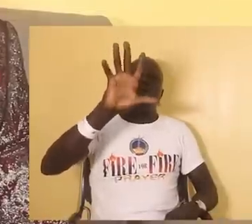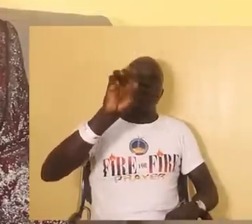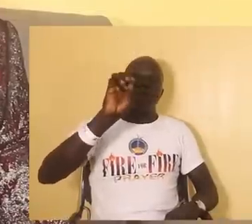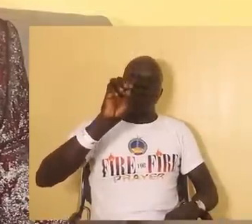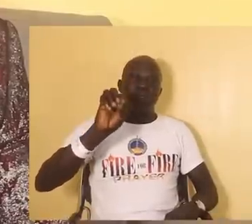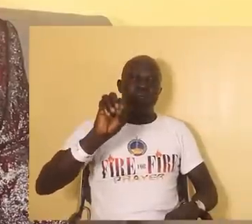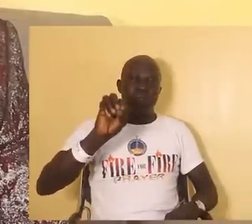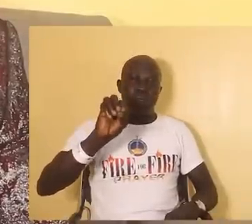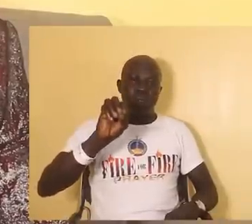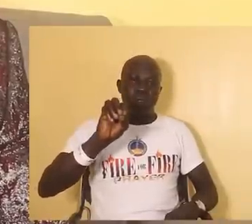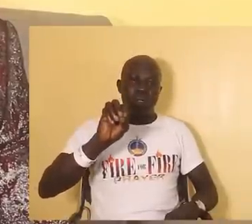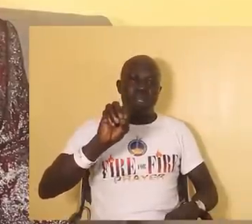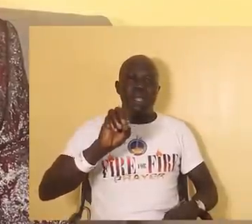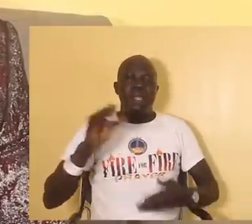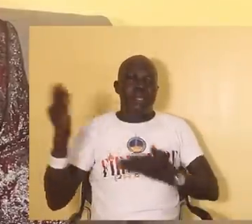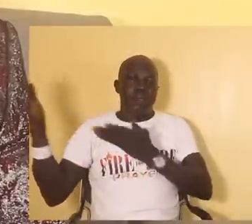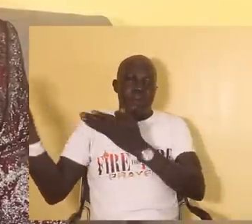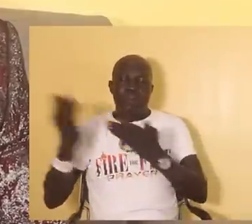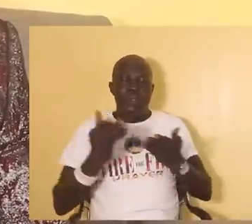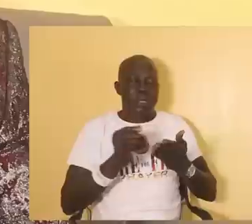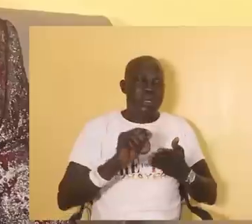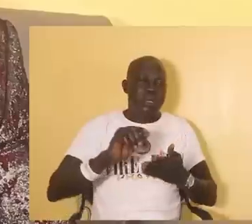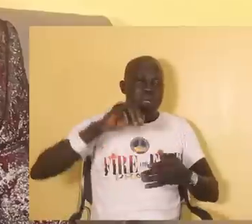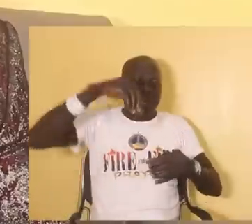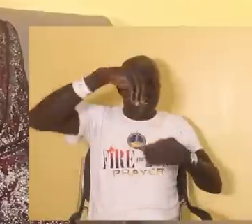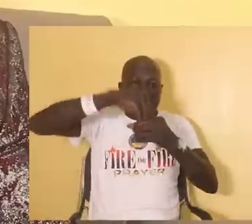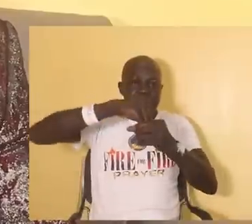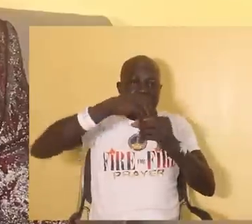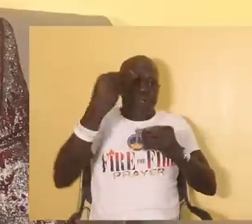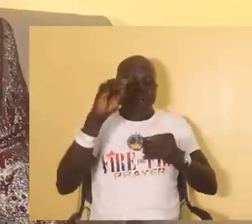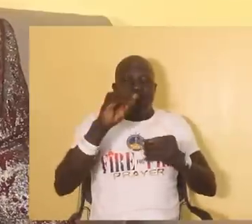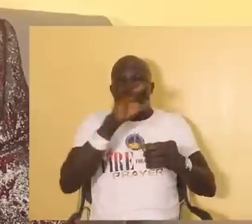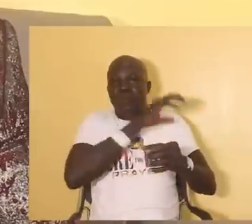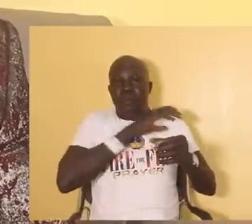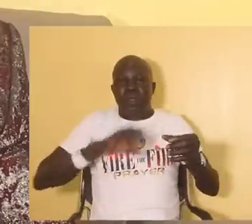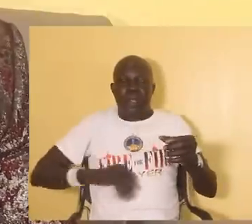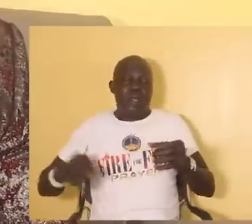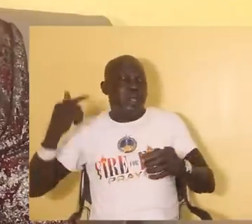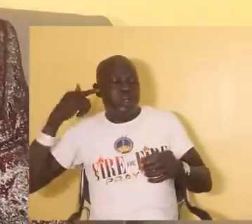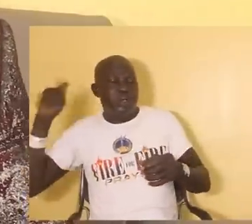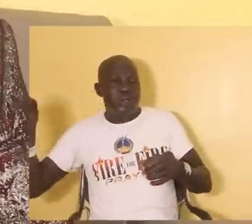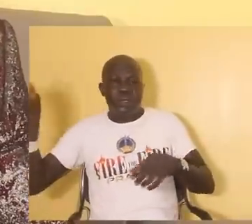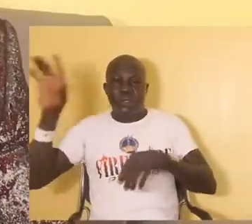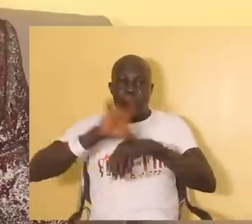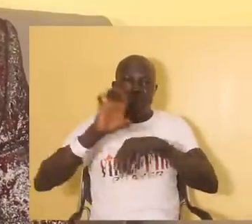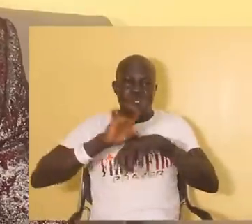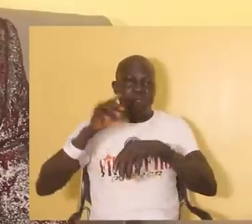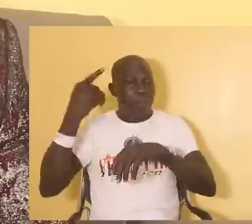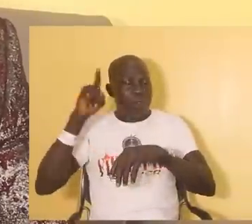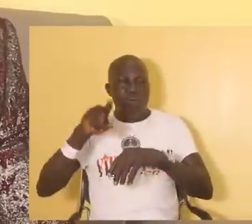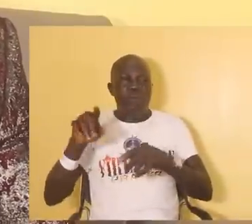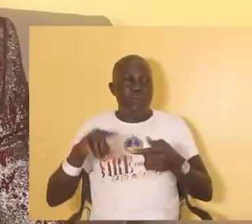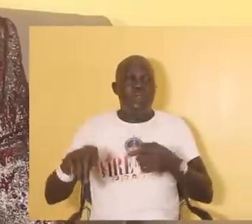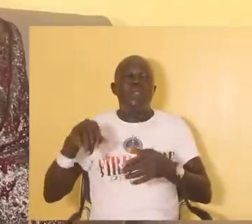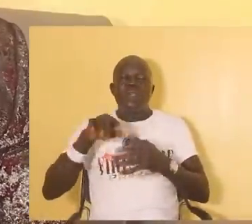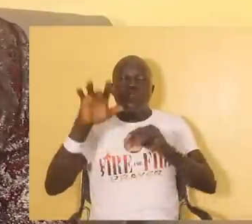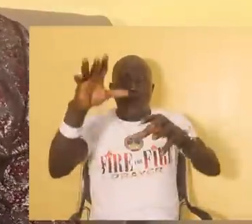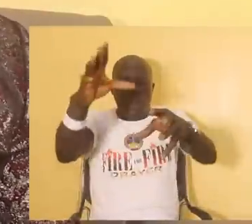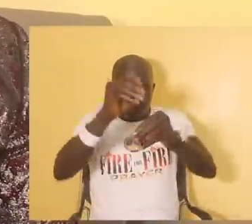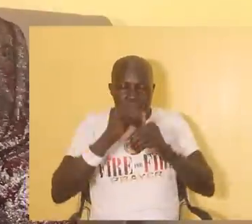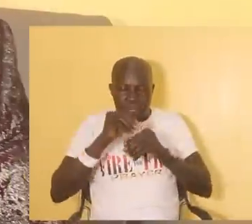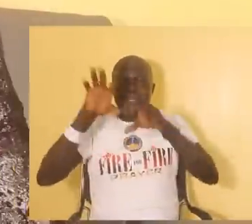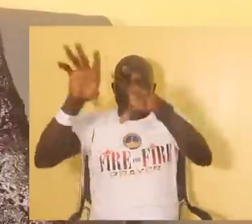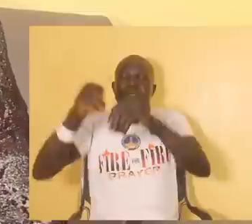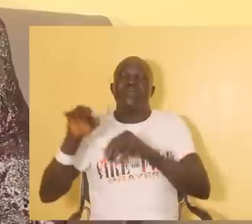101 52 98 950 Agbesi Dr. Gbede Church Jade ni Zenith Bank loruko Jesu wa ri anugba amen o ma ri